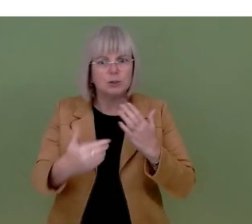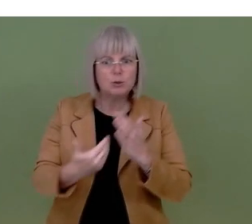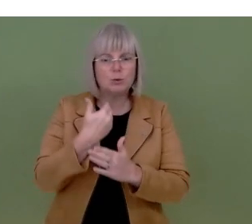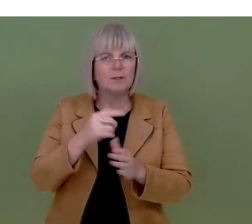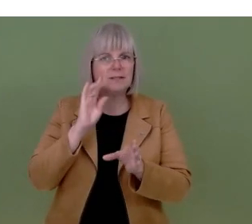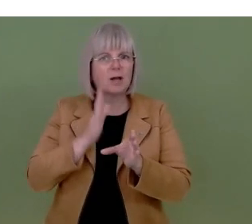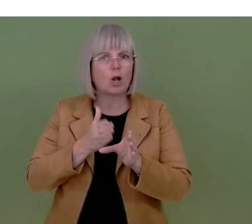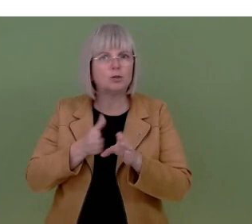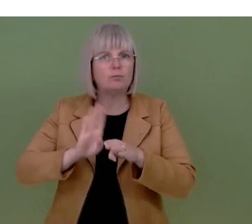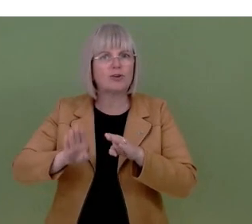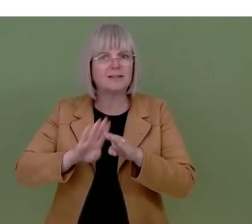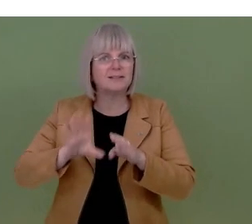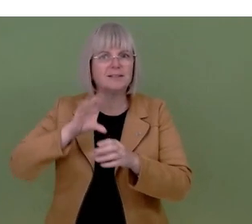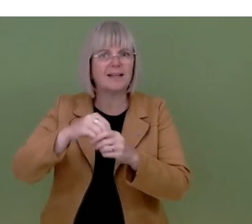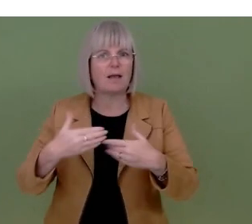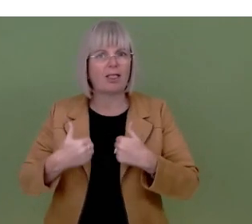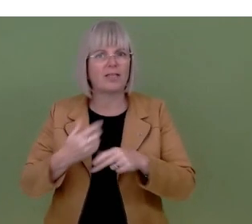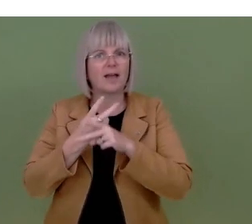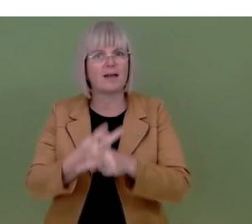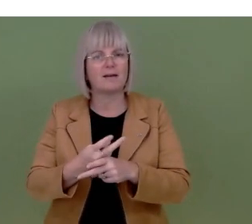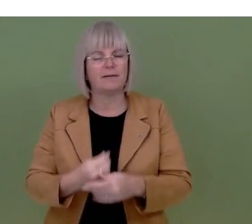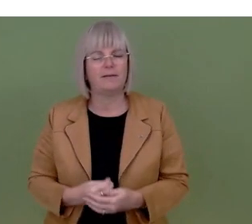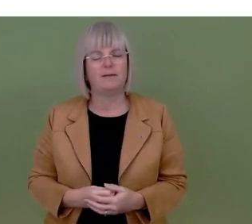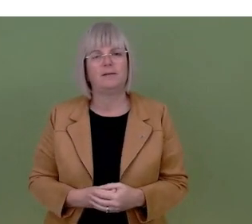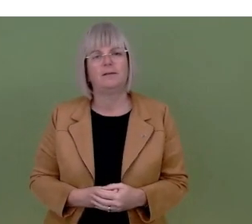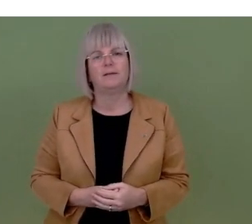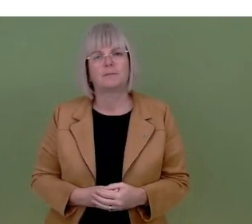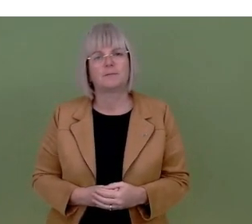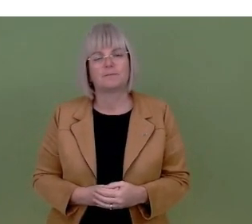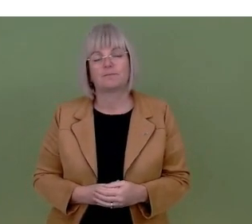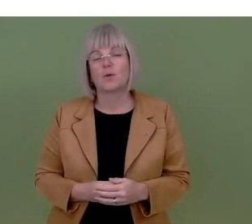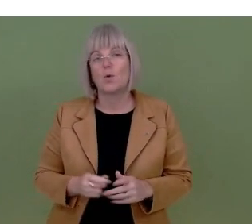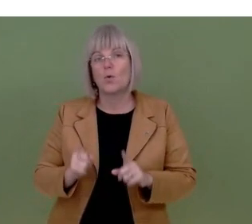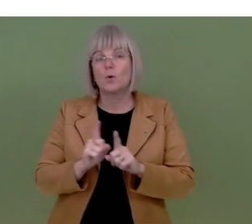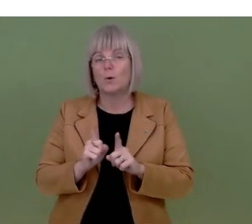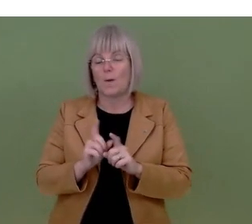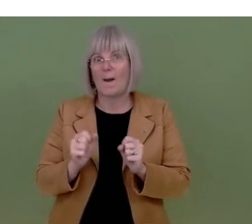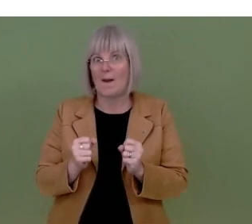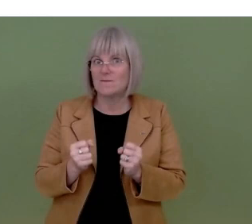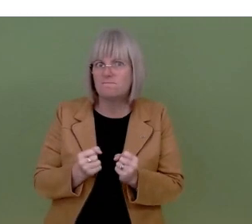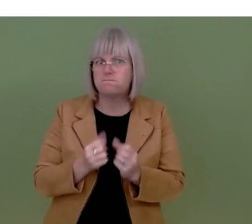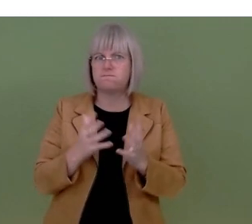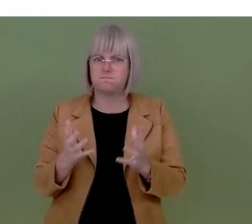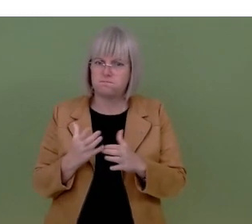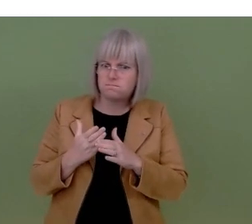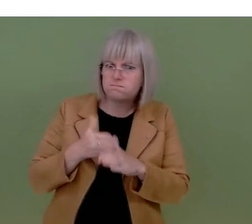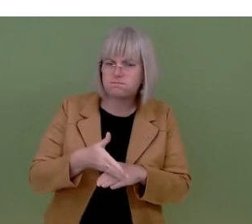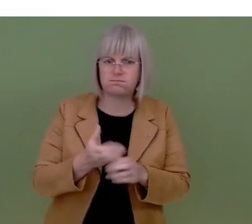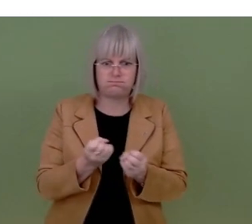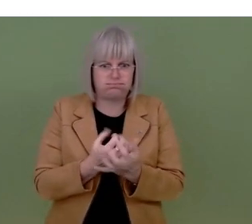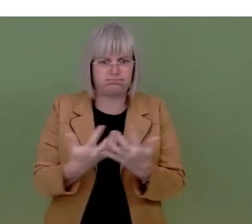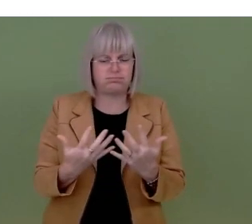healthcare. There's also a vibrant and impactful faculty of health psychology within the Division of